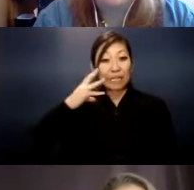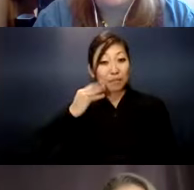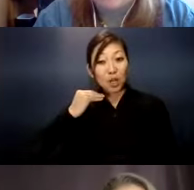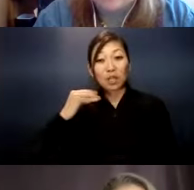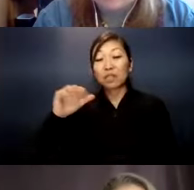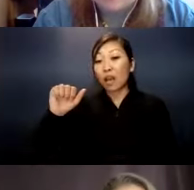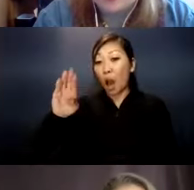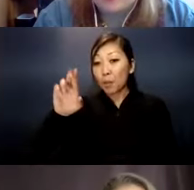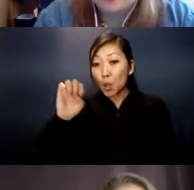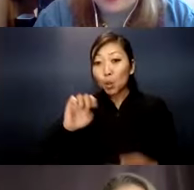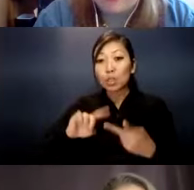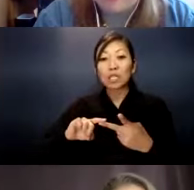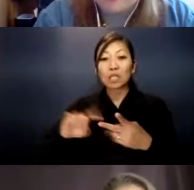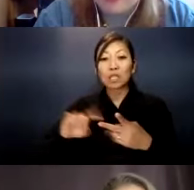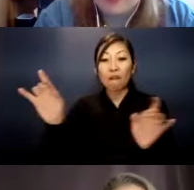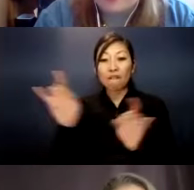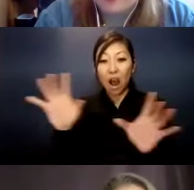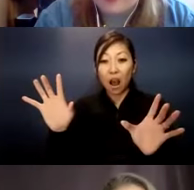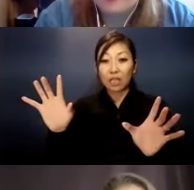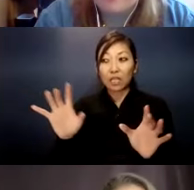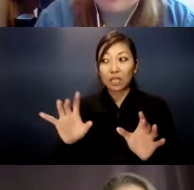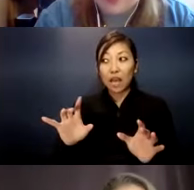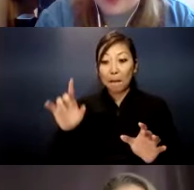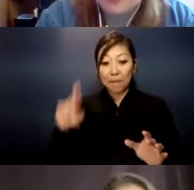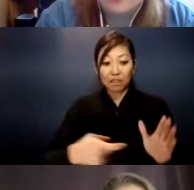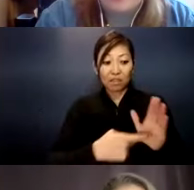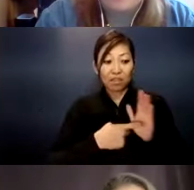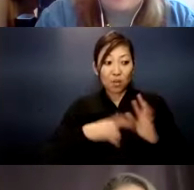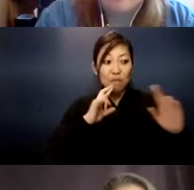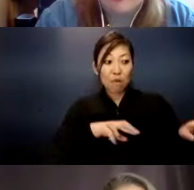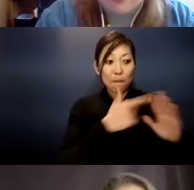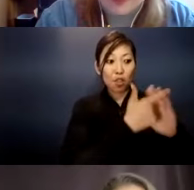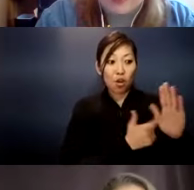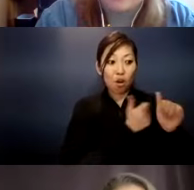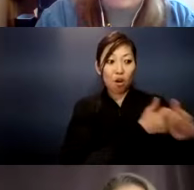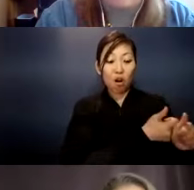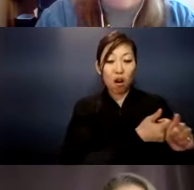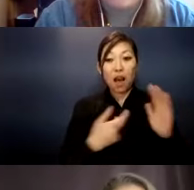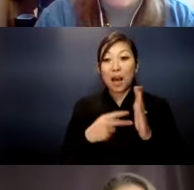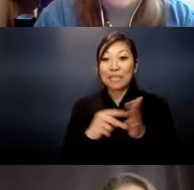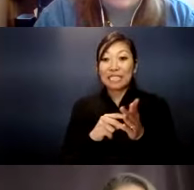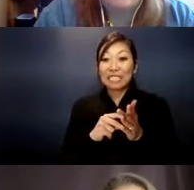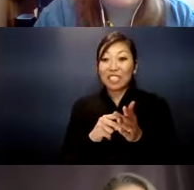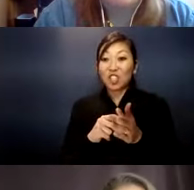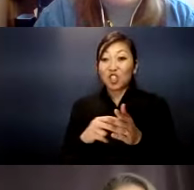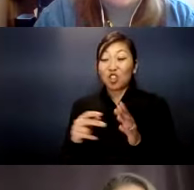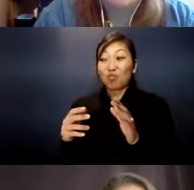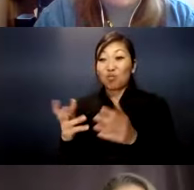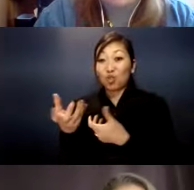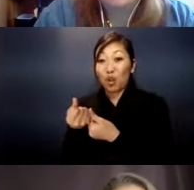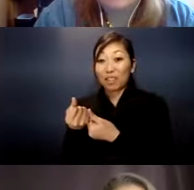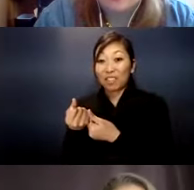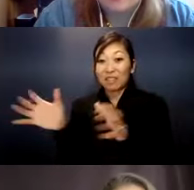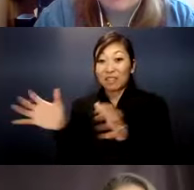that can really damage any sort of rapport and trust that we've built beforehand. So